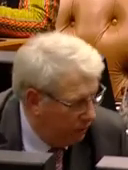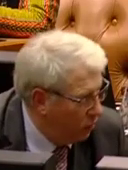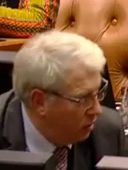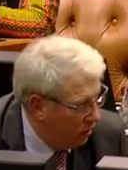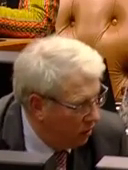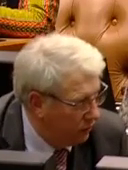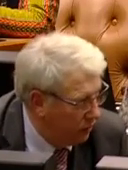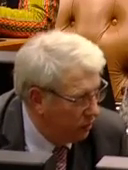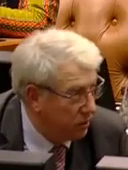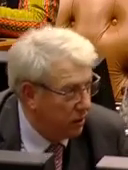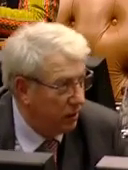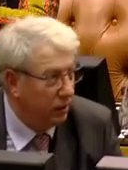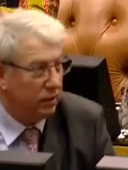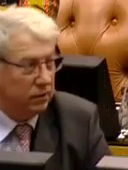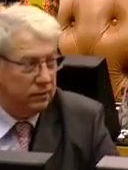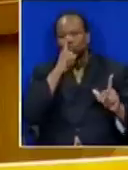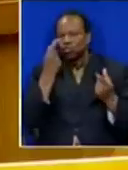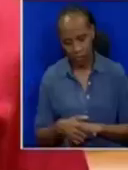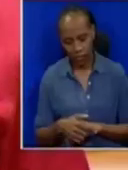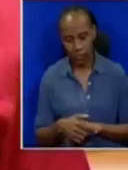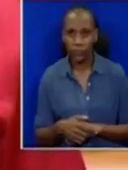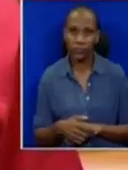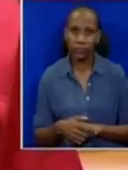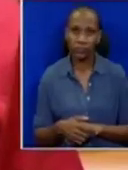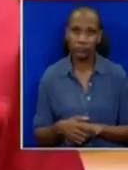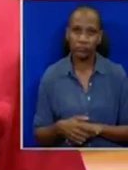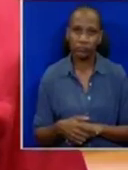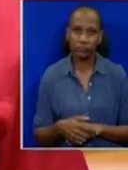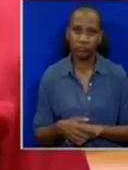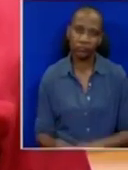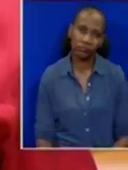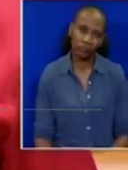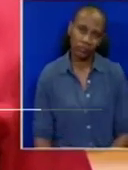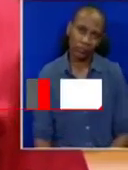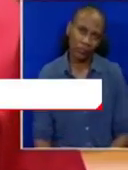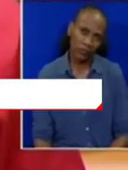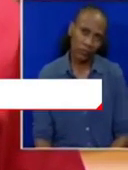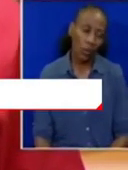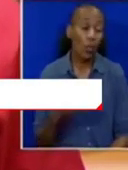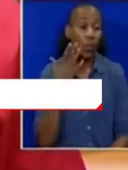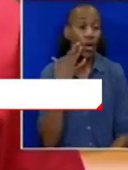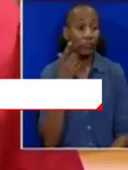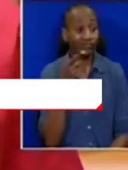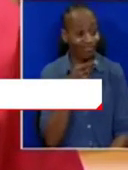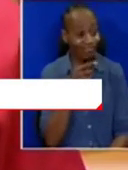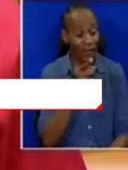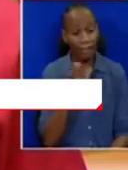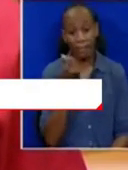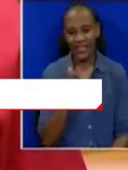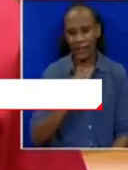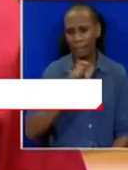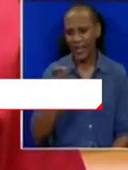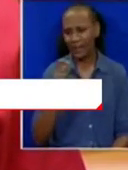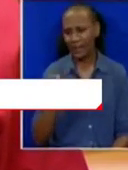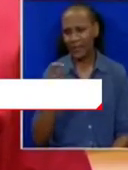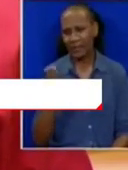Jacob Zuma's fees. Which law were you relying on when you paid these monies?